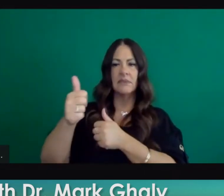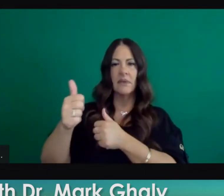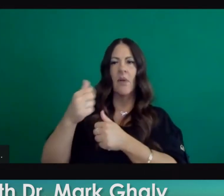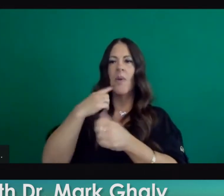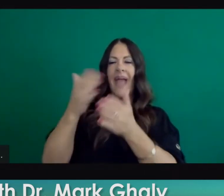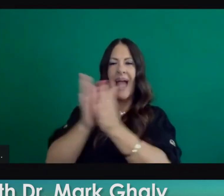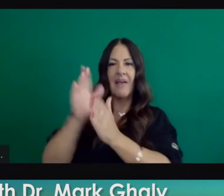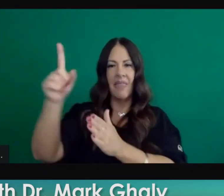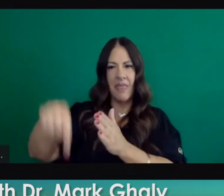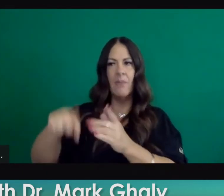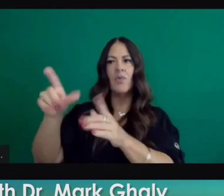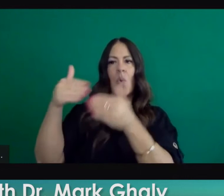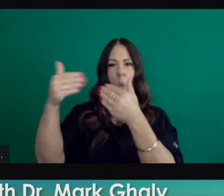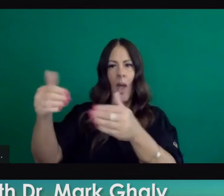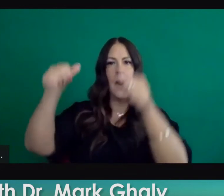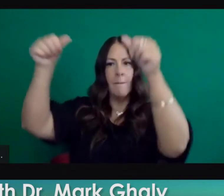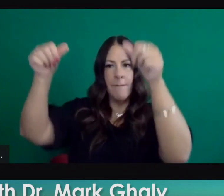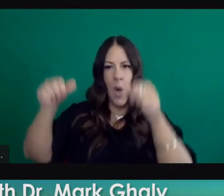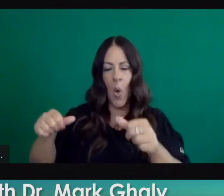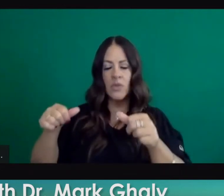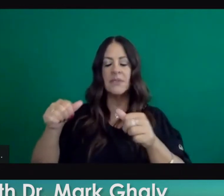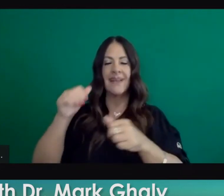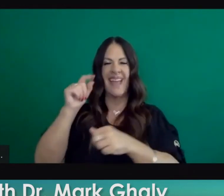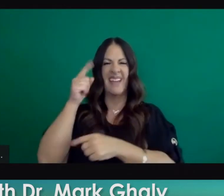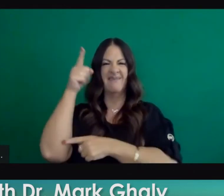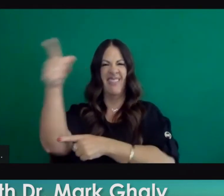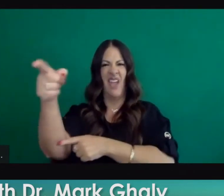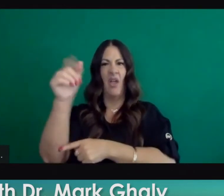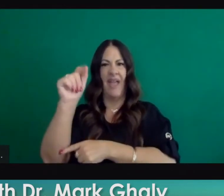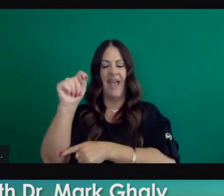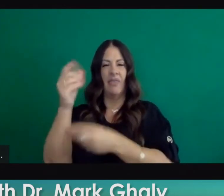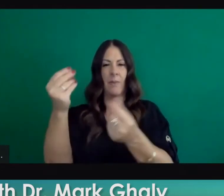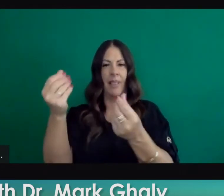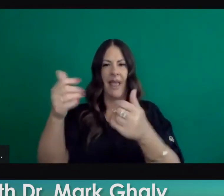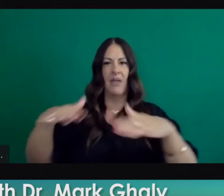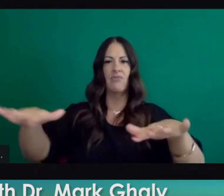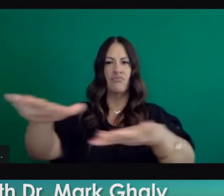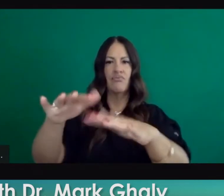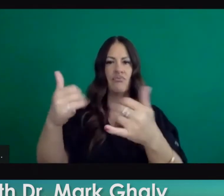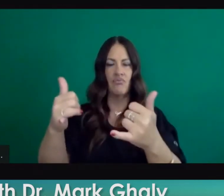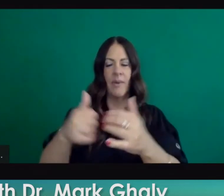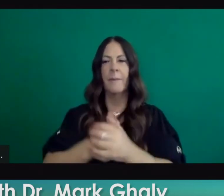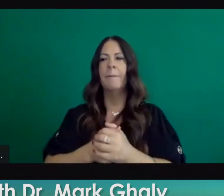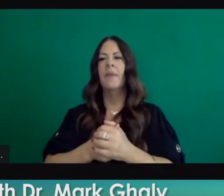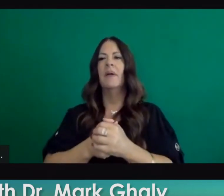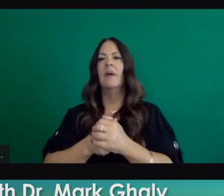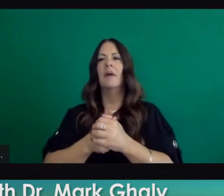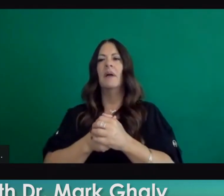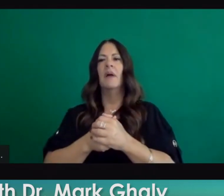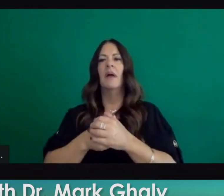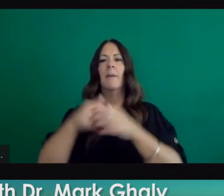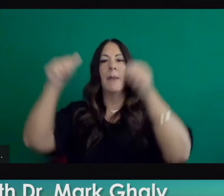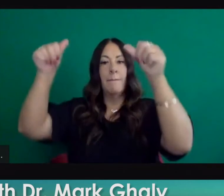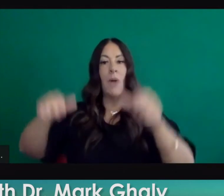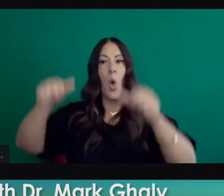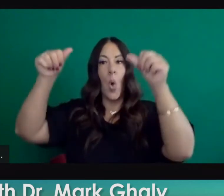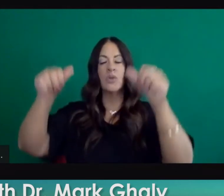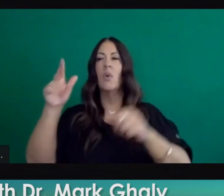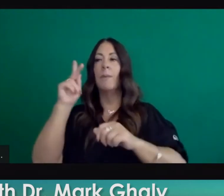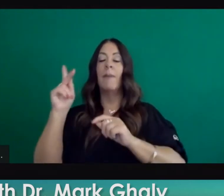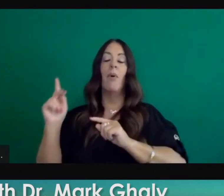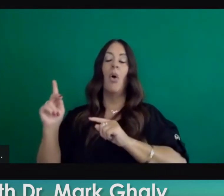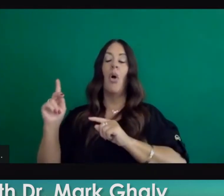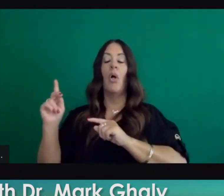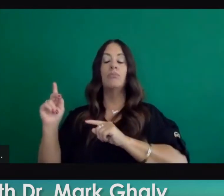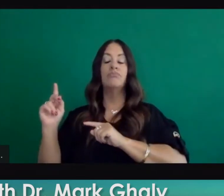post these at parks. We know that in terms of different communities' ability